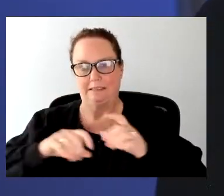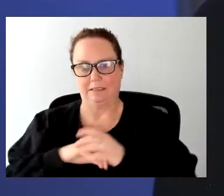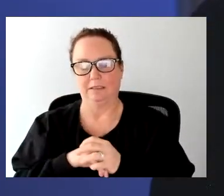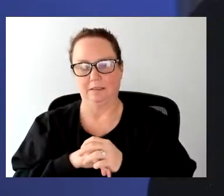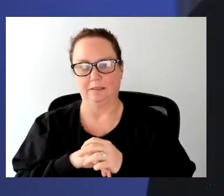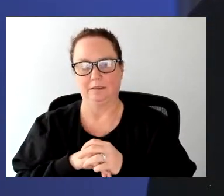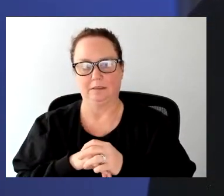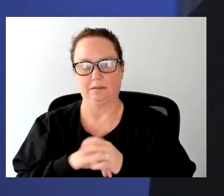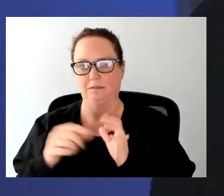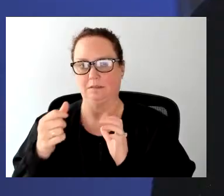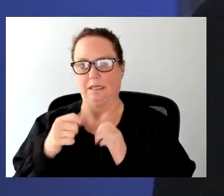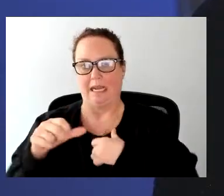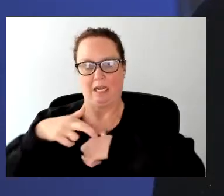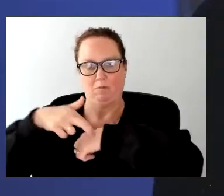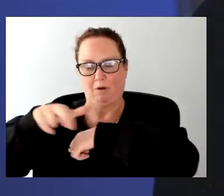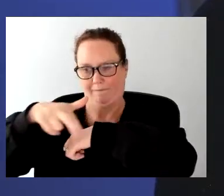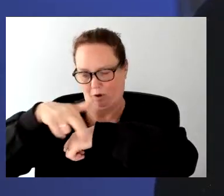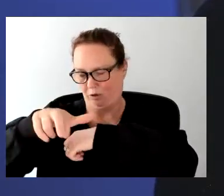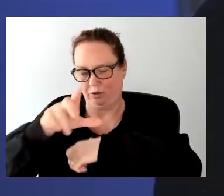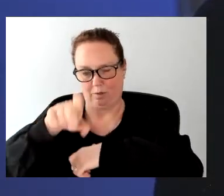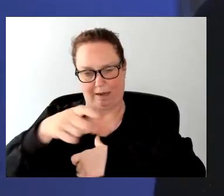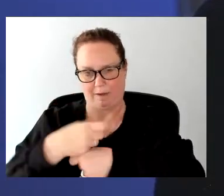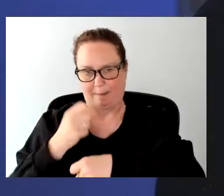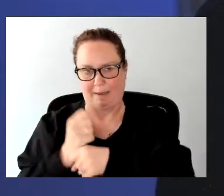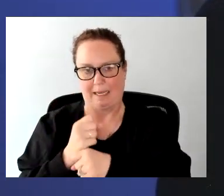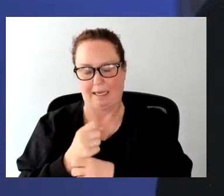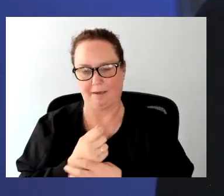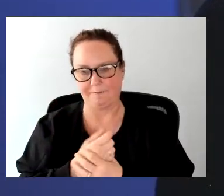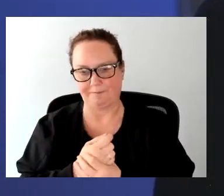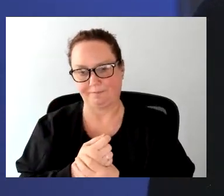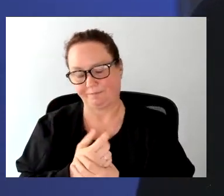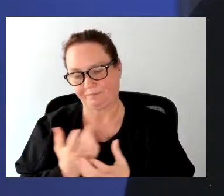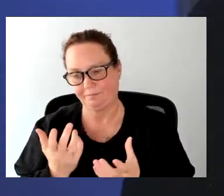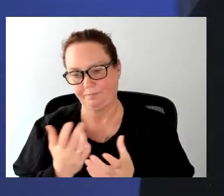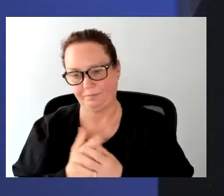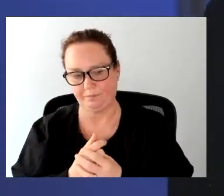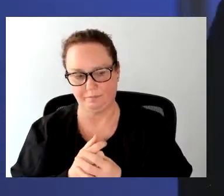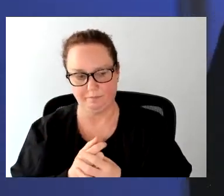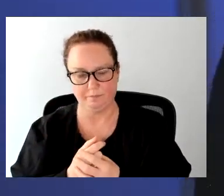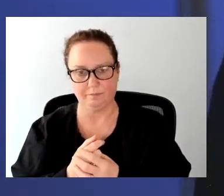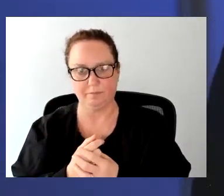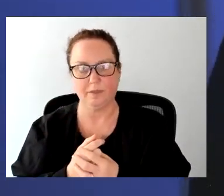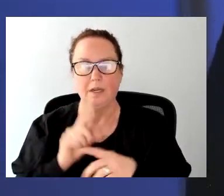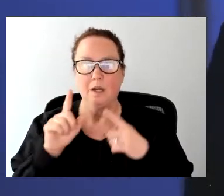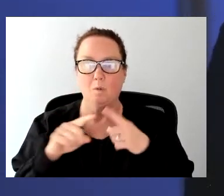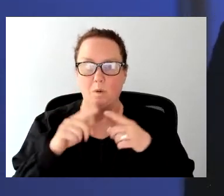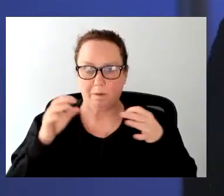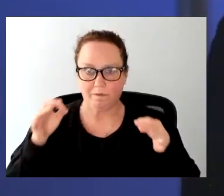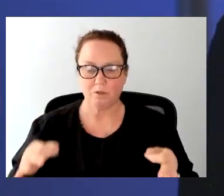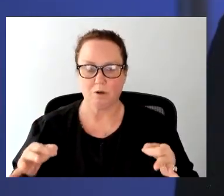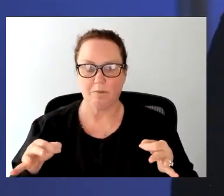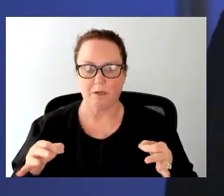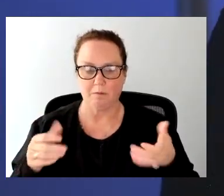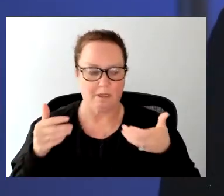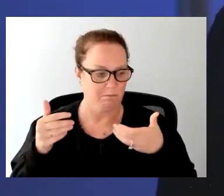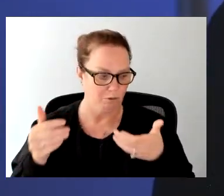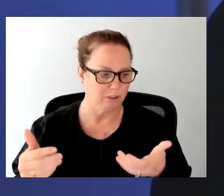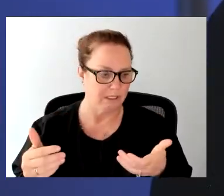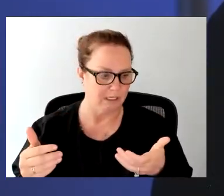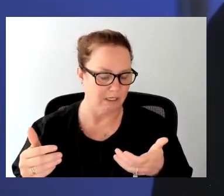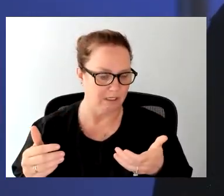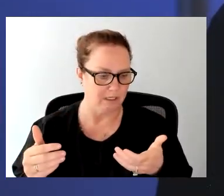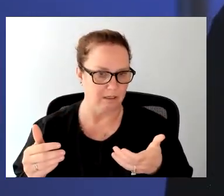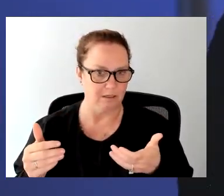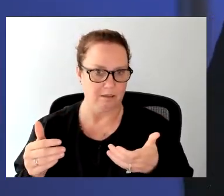sort of referrals we need to make. And once we've determined we can proceed, then it is a